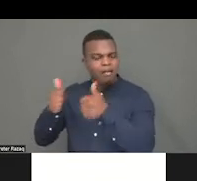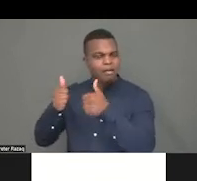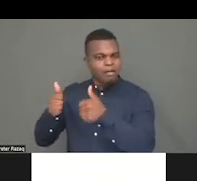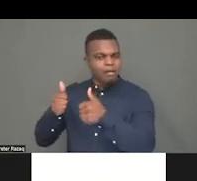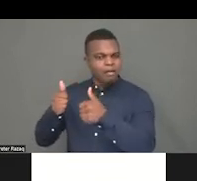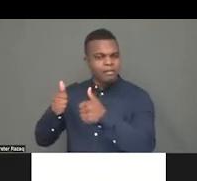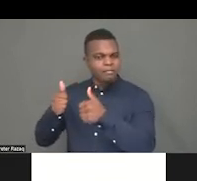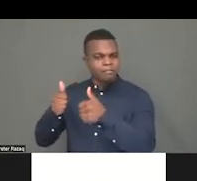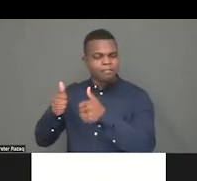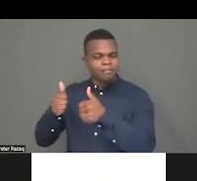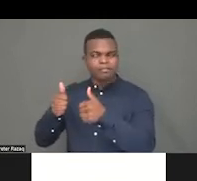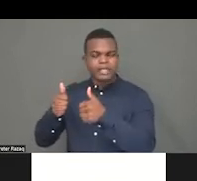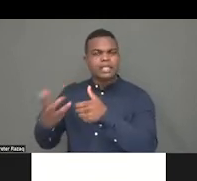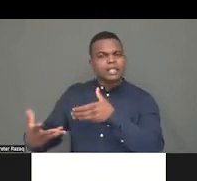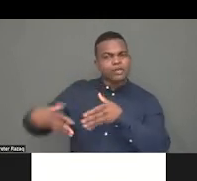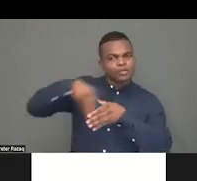situations like